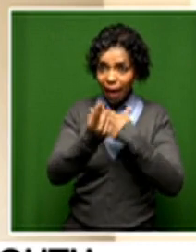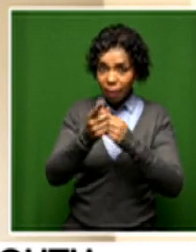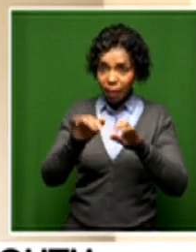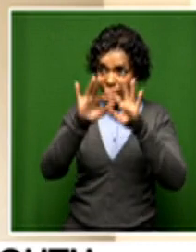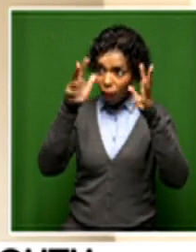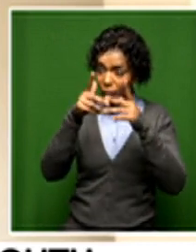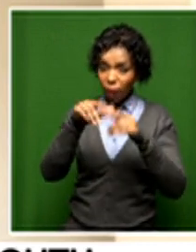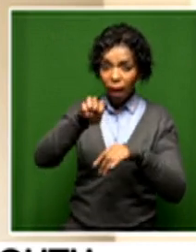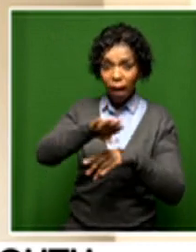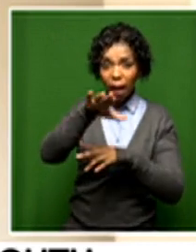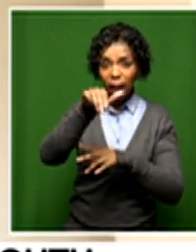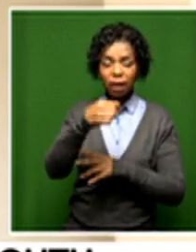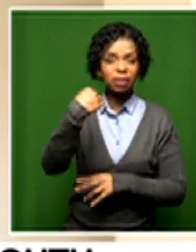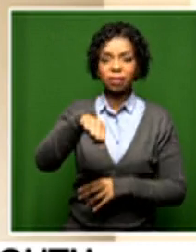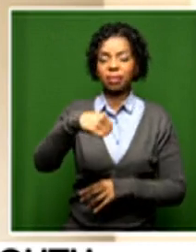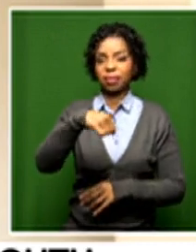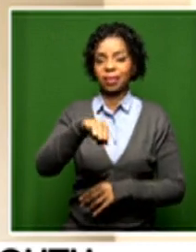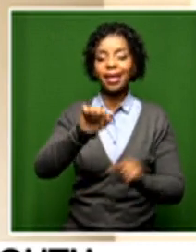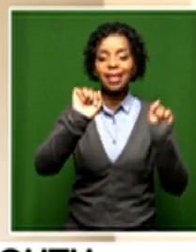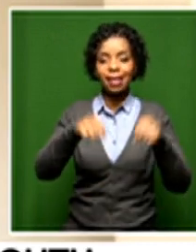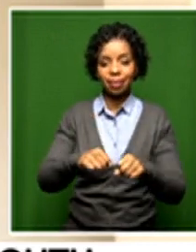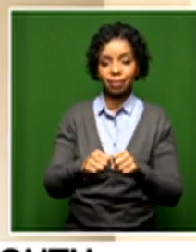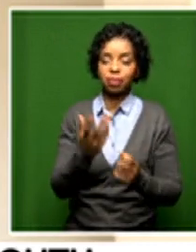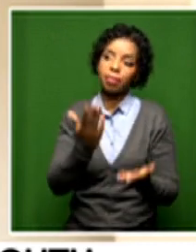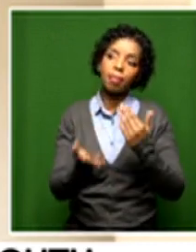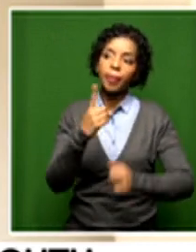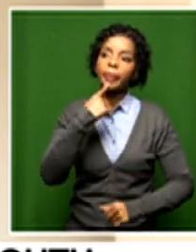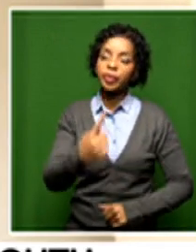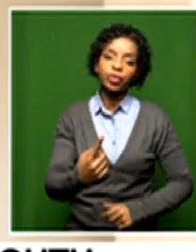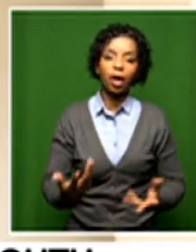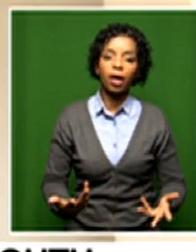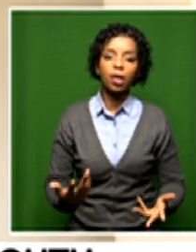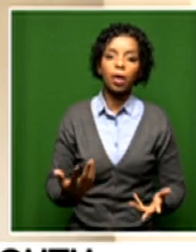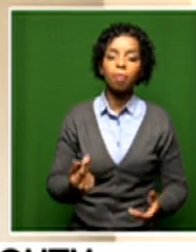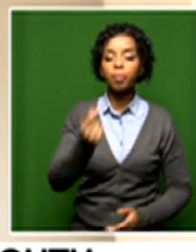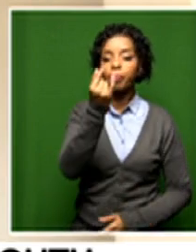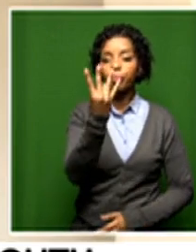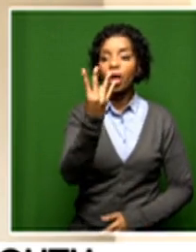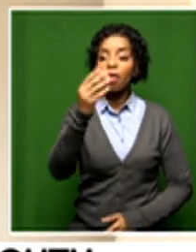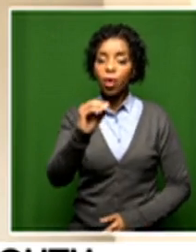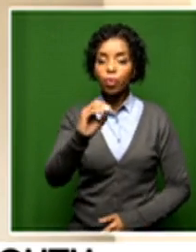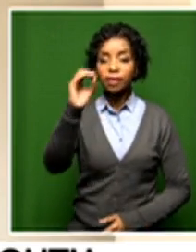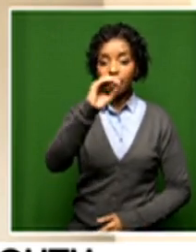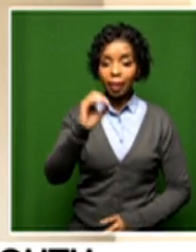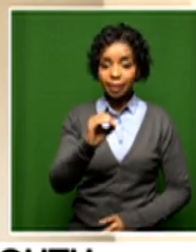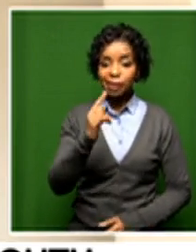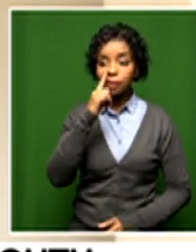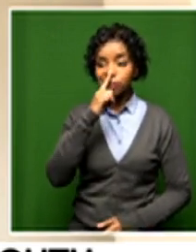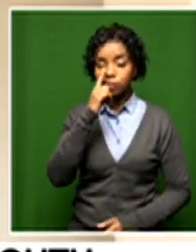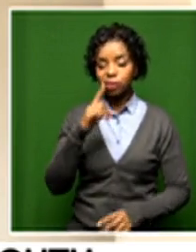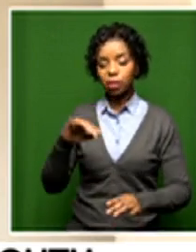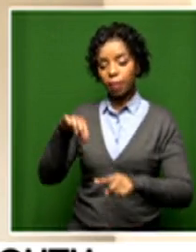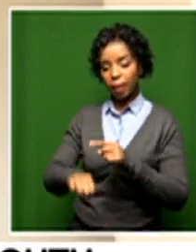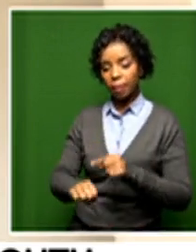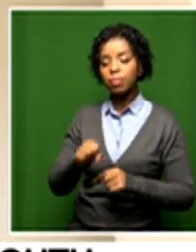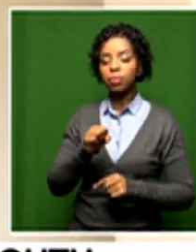even if though that immunity was there, let's say up to 40% in that specimen, it doesn't mean that in the community